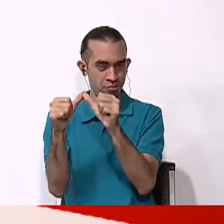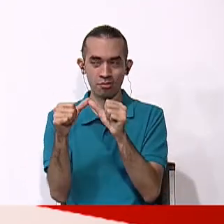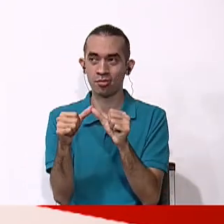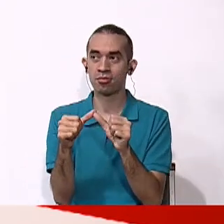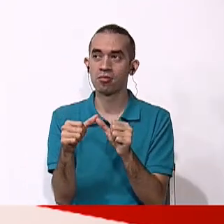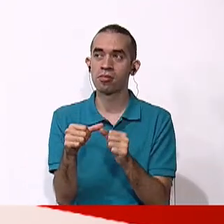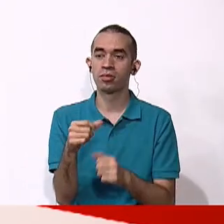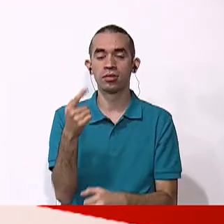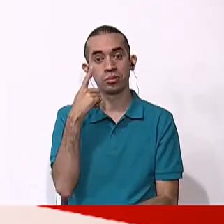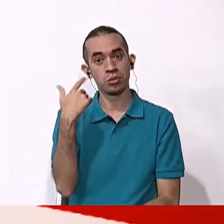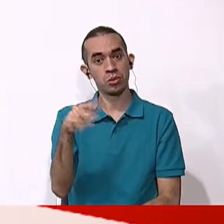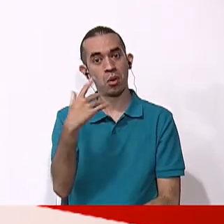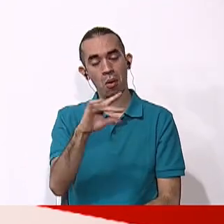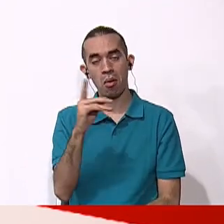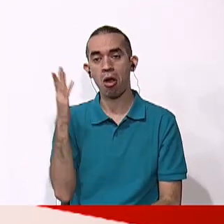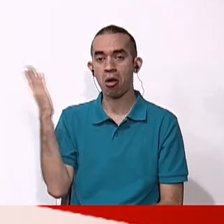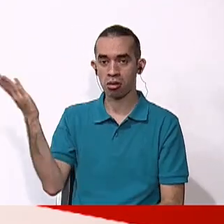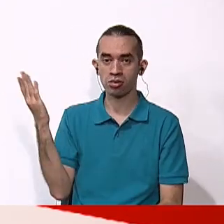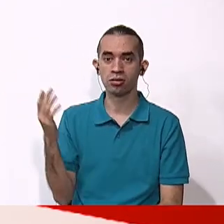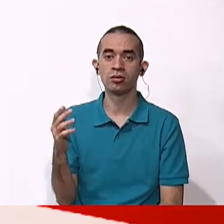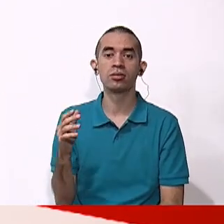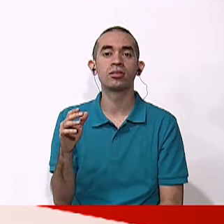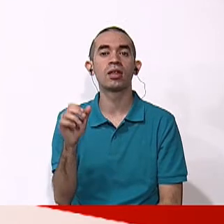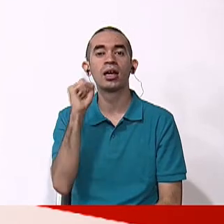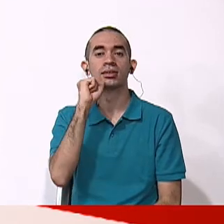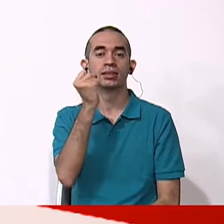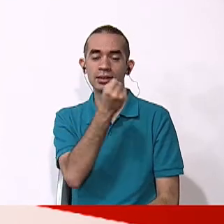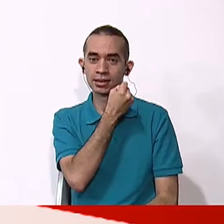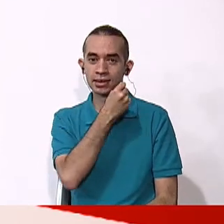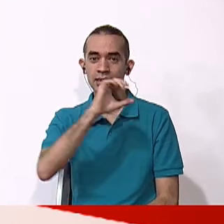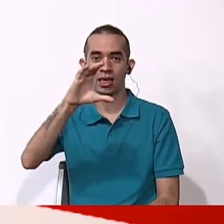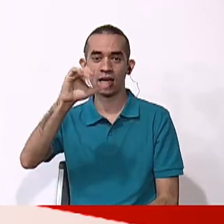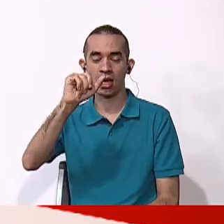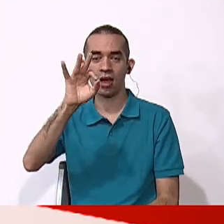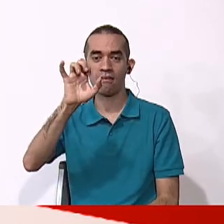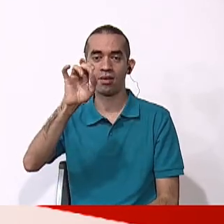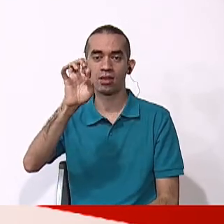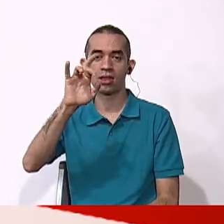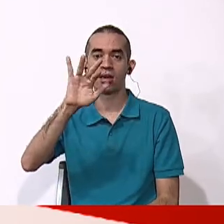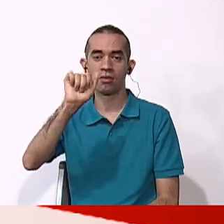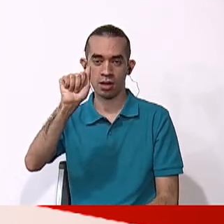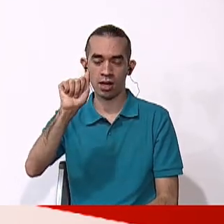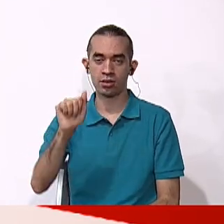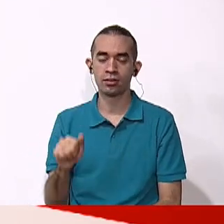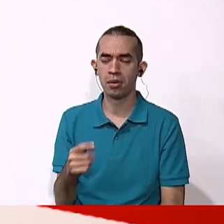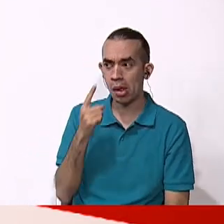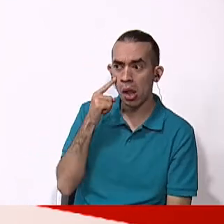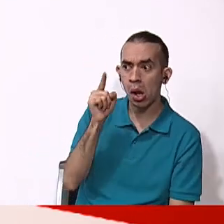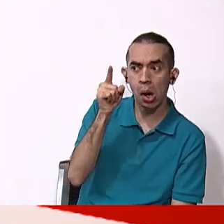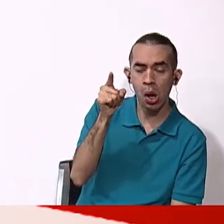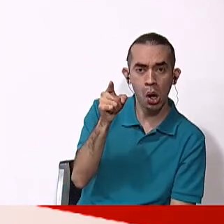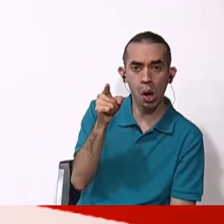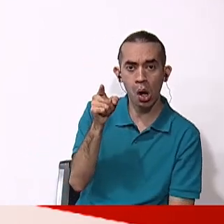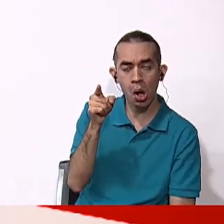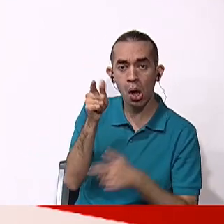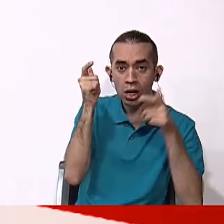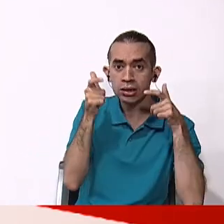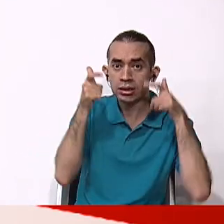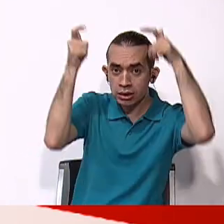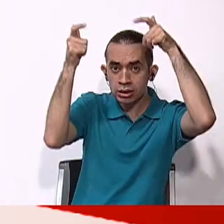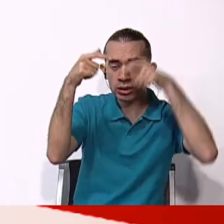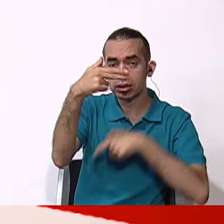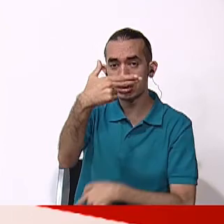continue. This is the cafeteria. Oh, yes, teacher, look, they are the